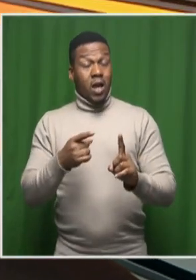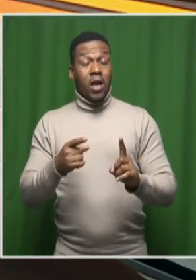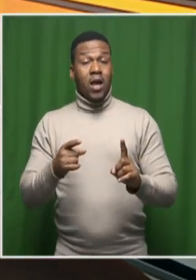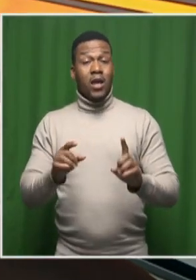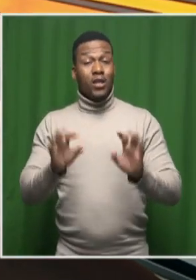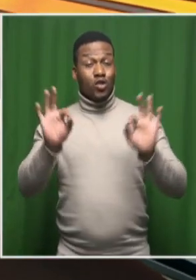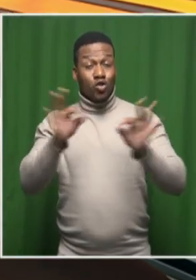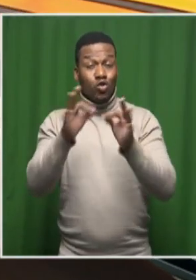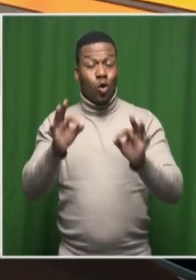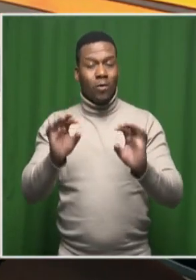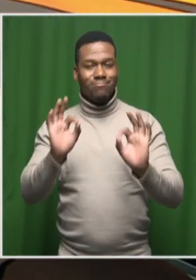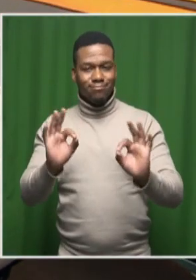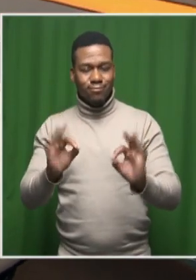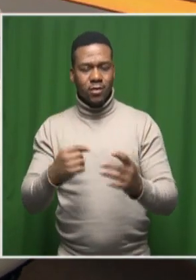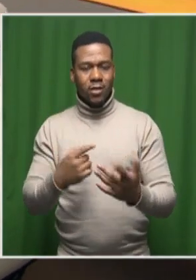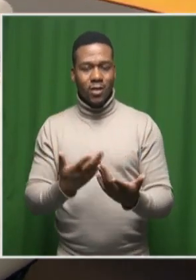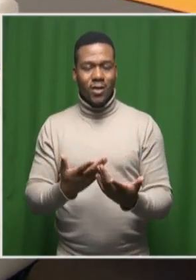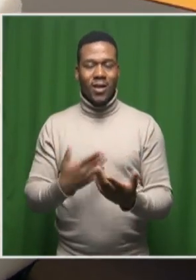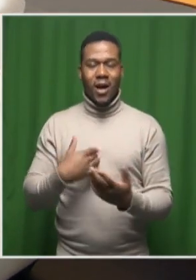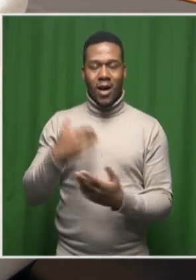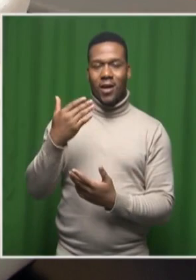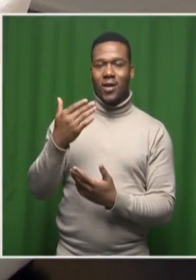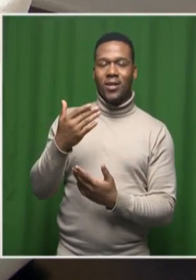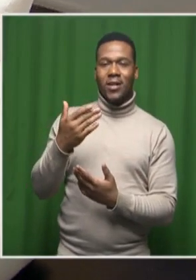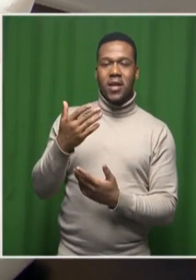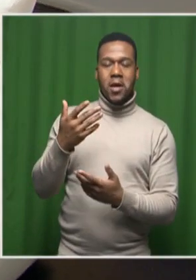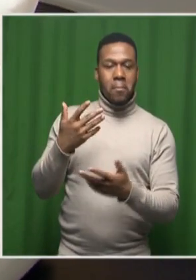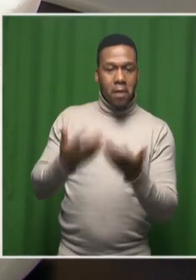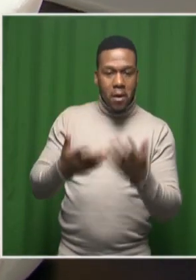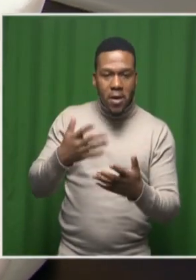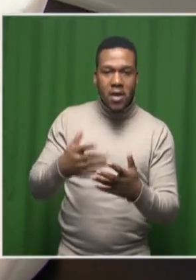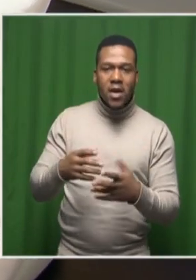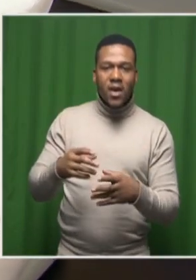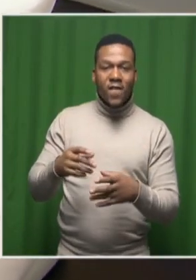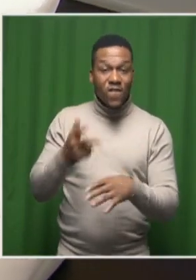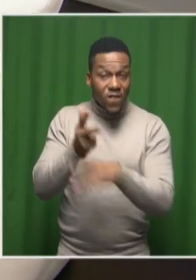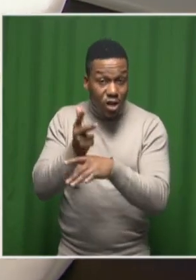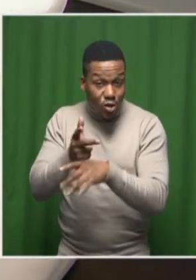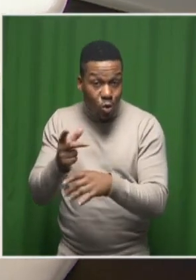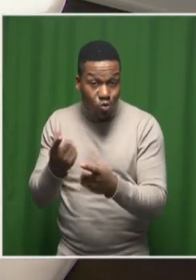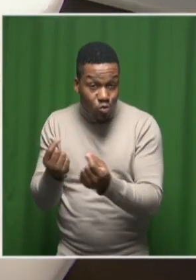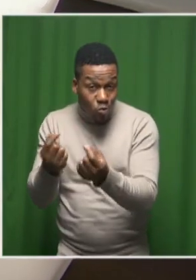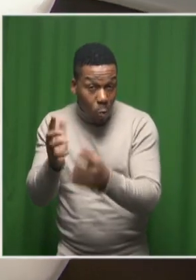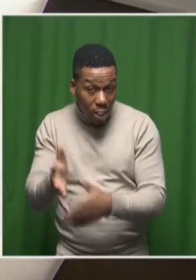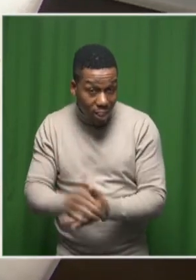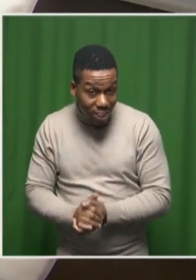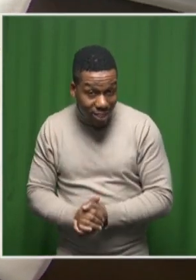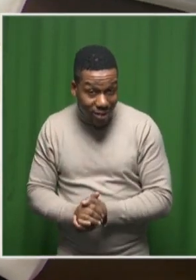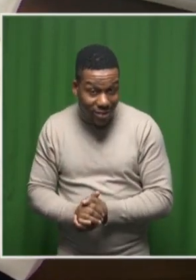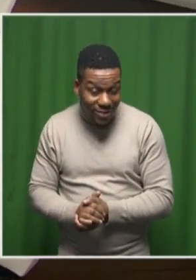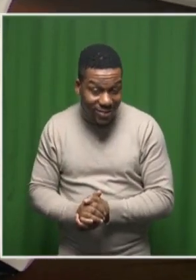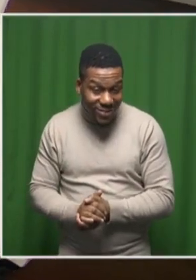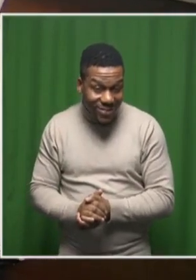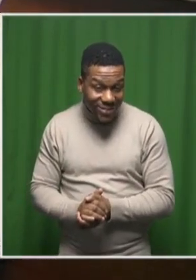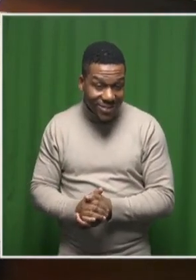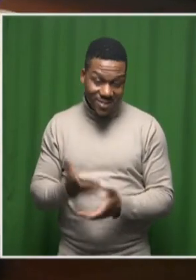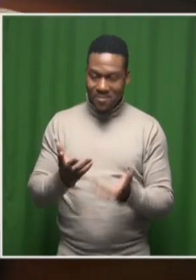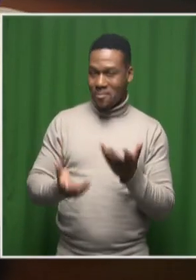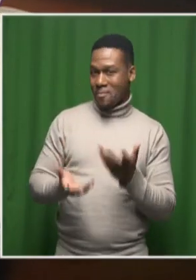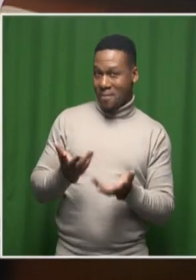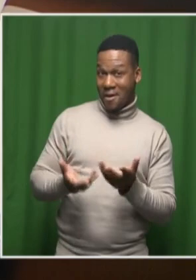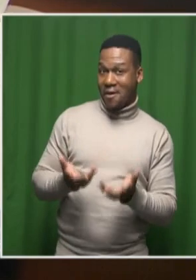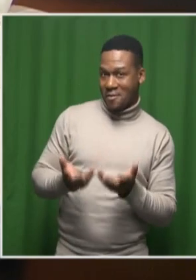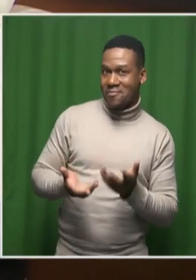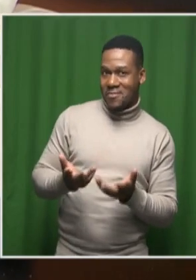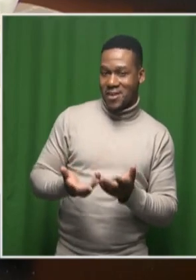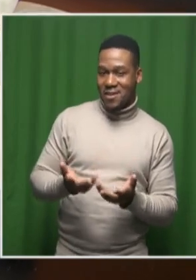I'm sounding too ambitious now. Any plans of a video in the pipeline? Maybe. Maybe.